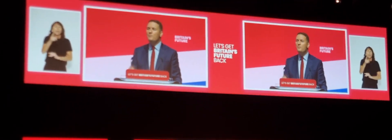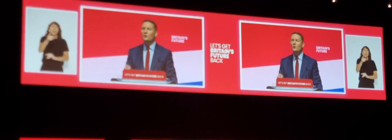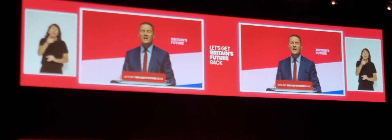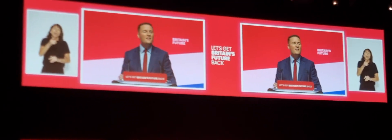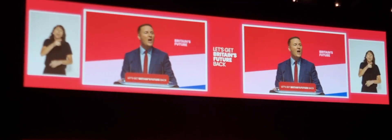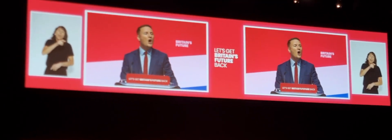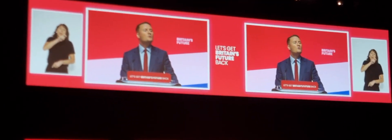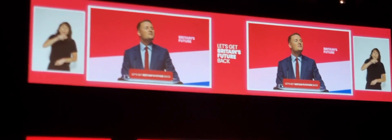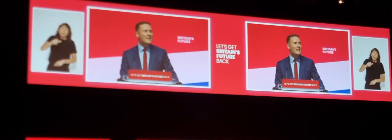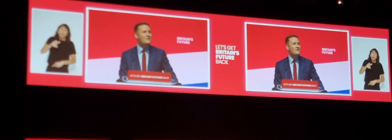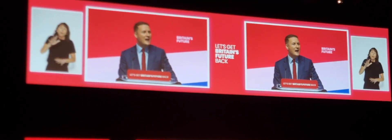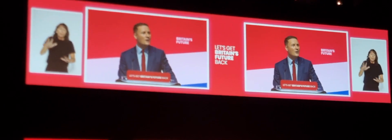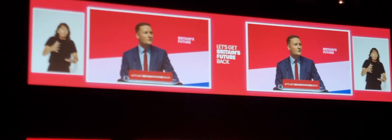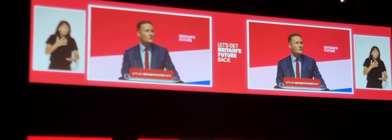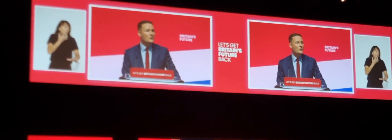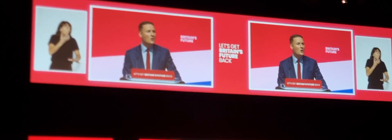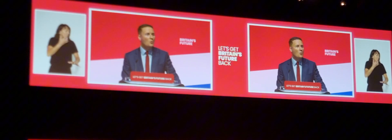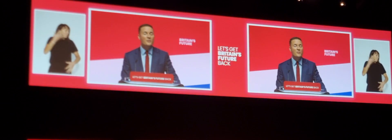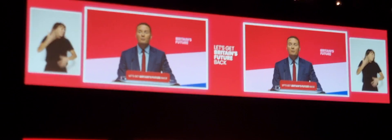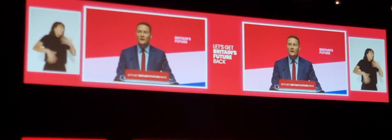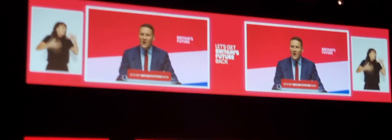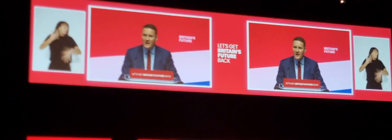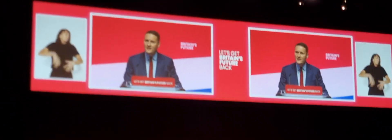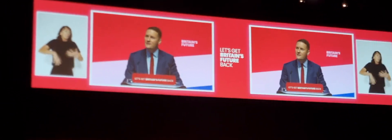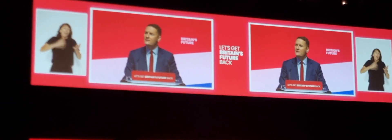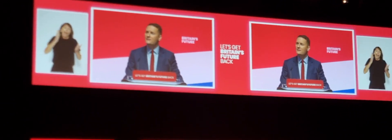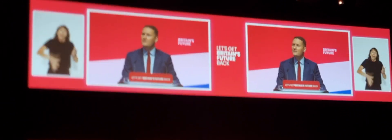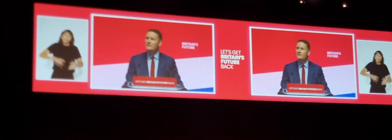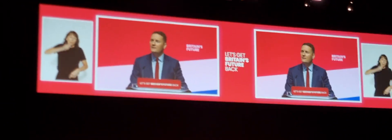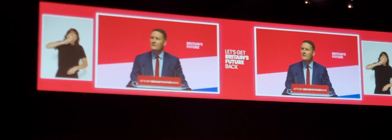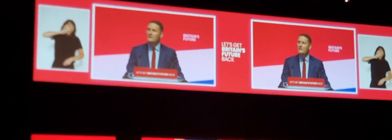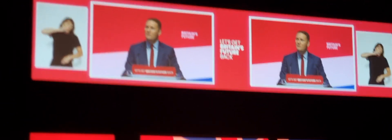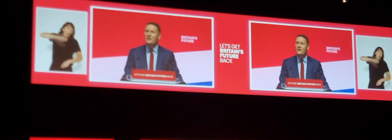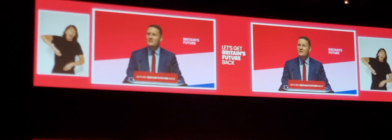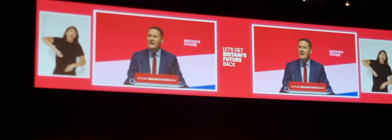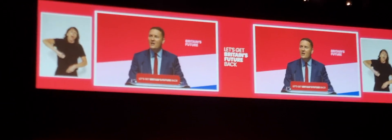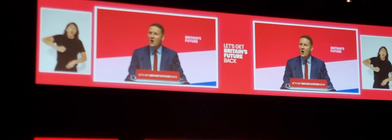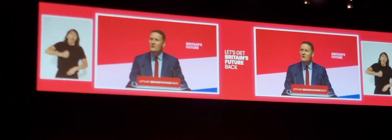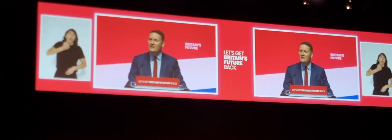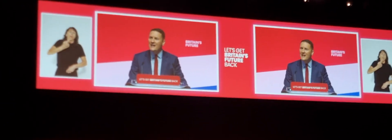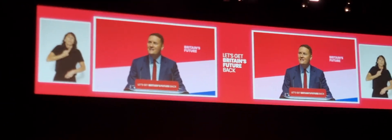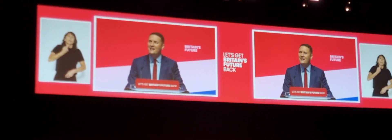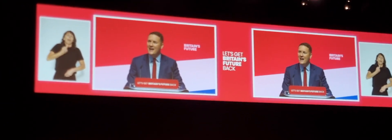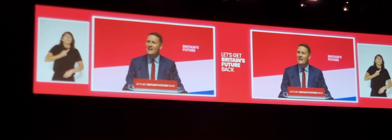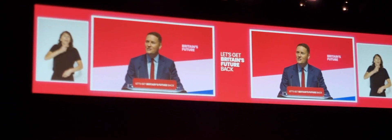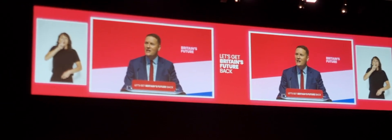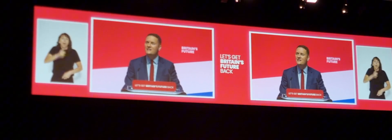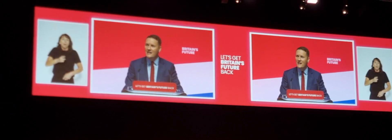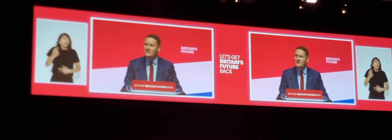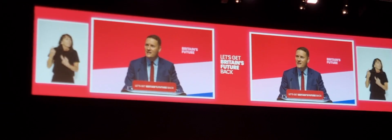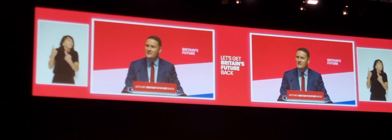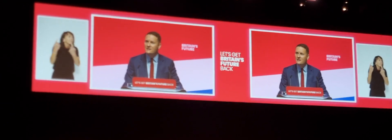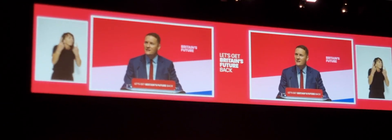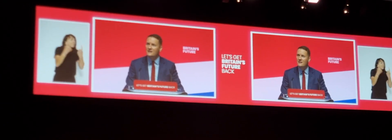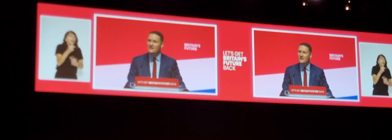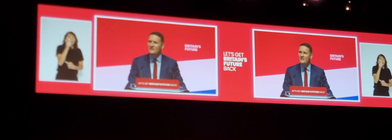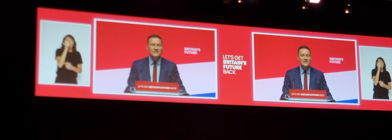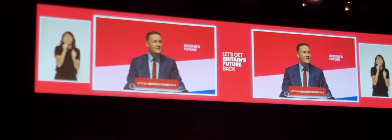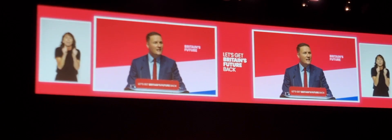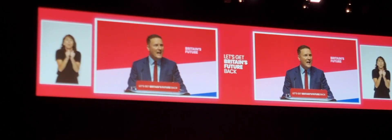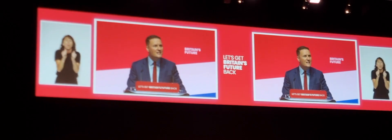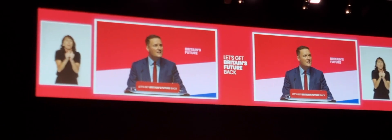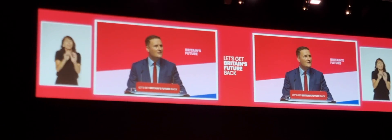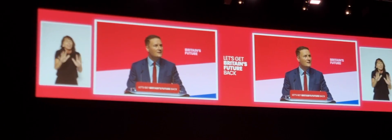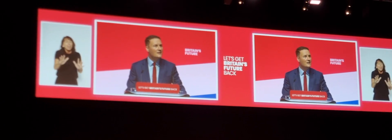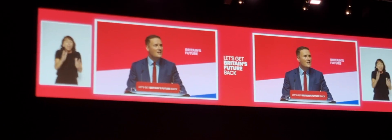People are pulling their own teeth out with pliers because they can't get an NHS dentist. This